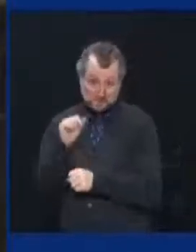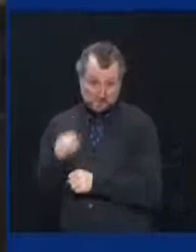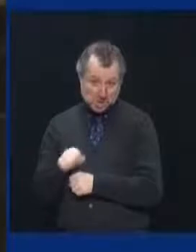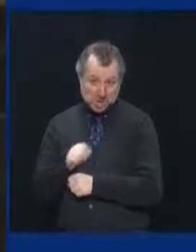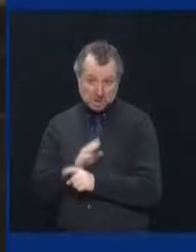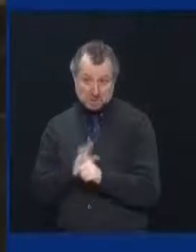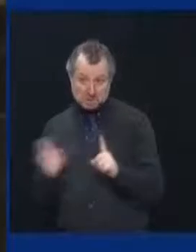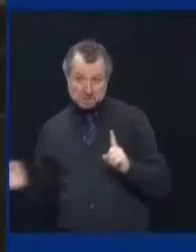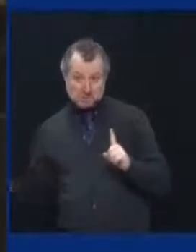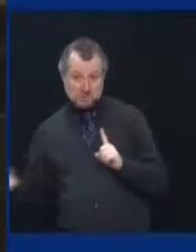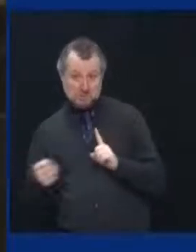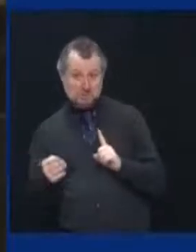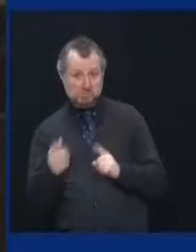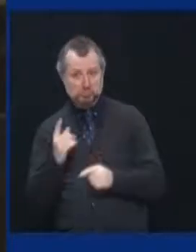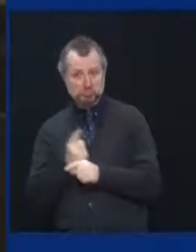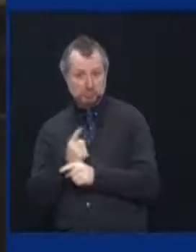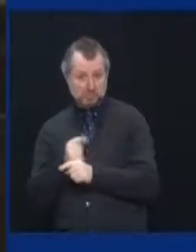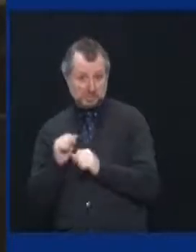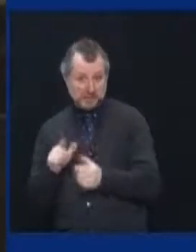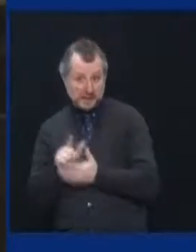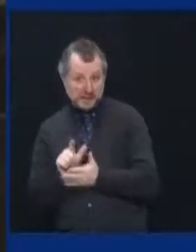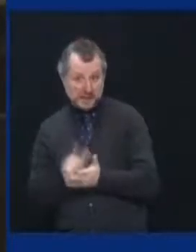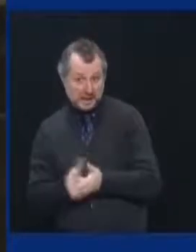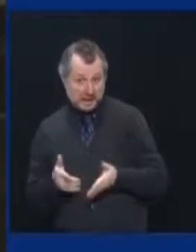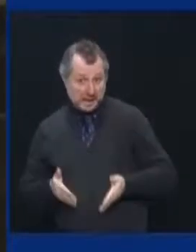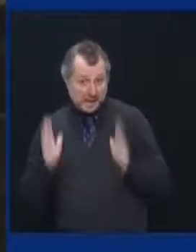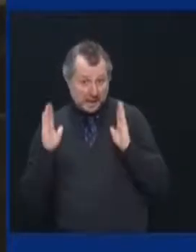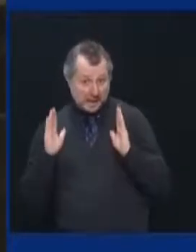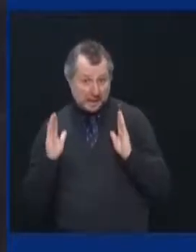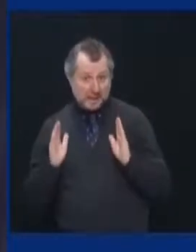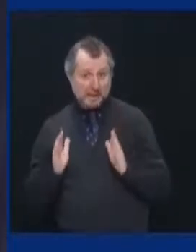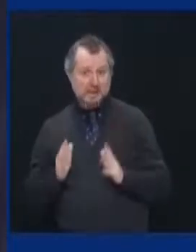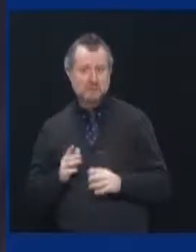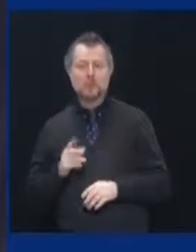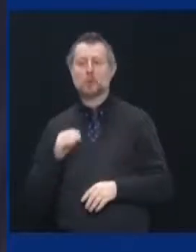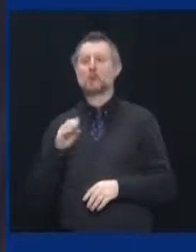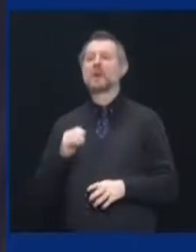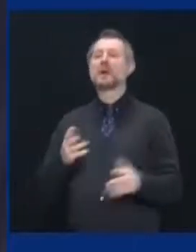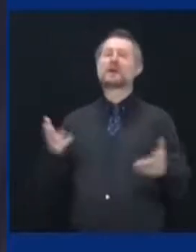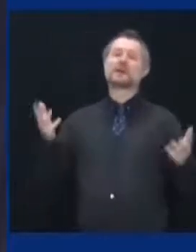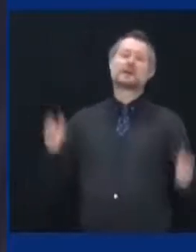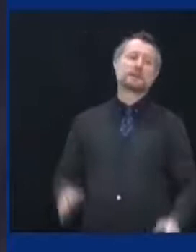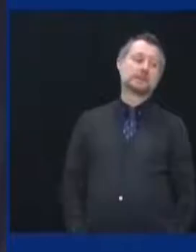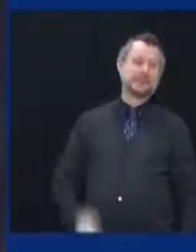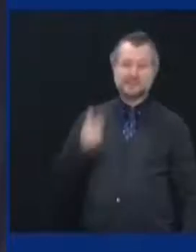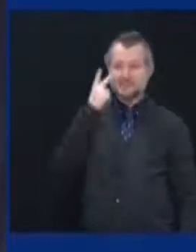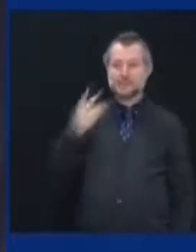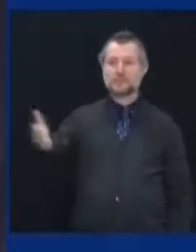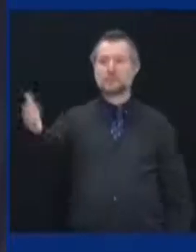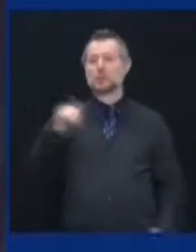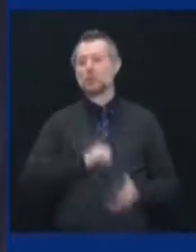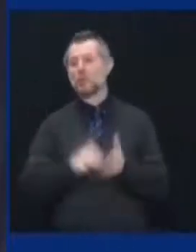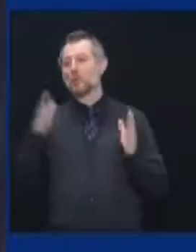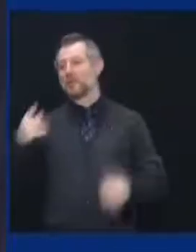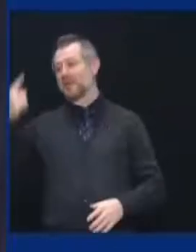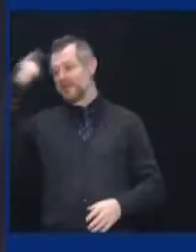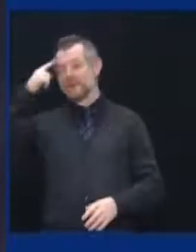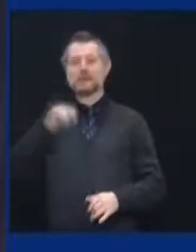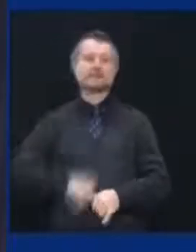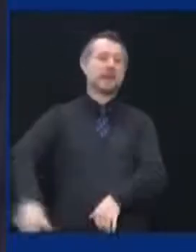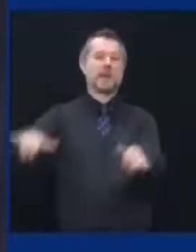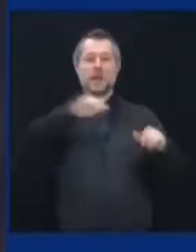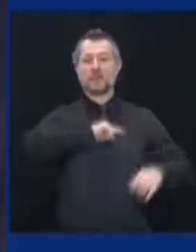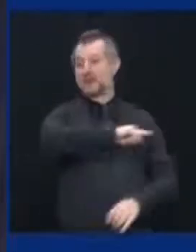legal? See, Juliet, New Yorkers think the same.